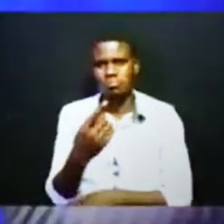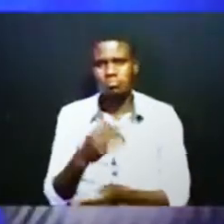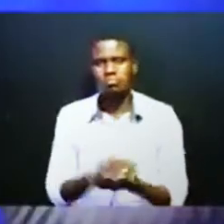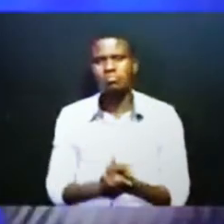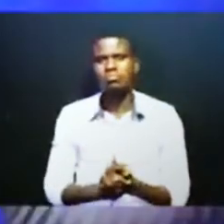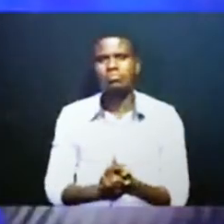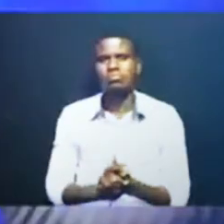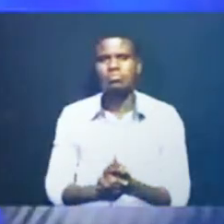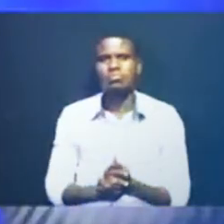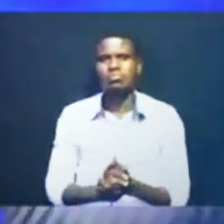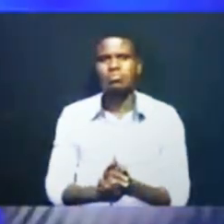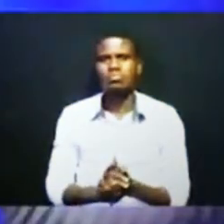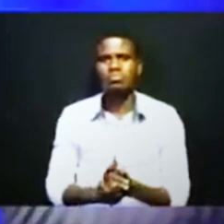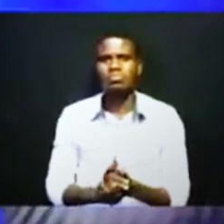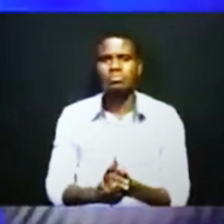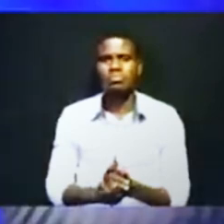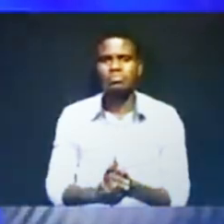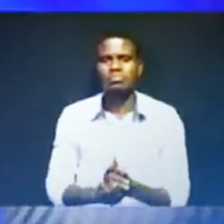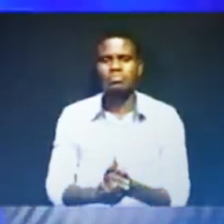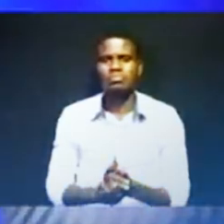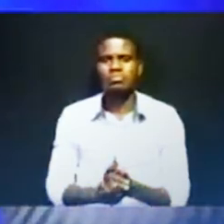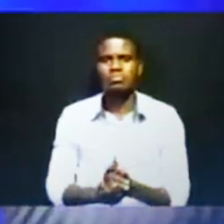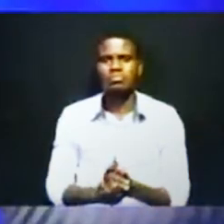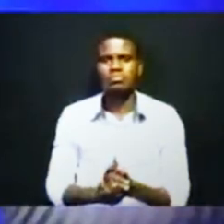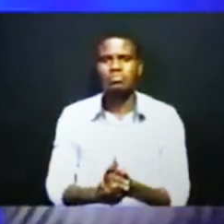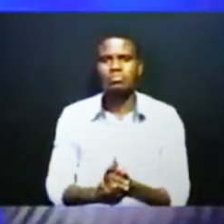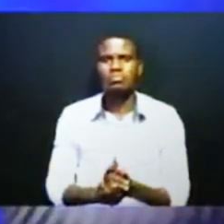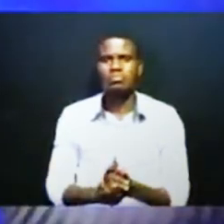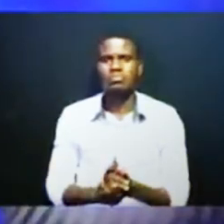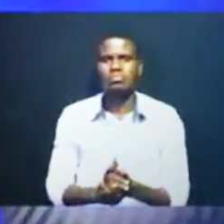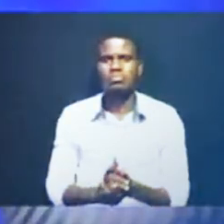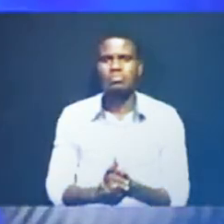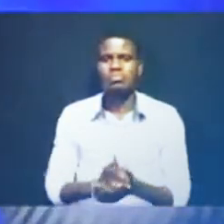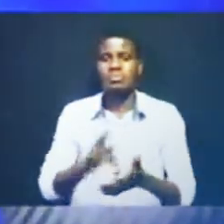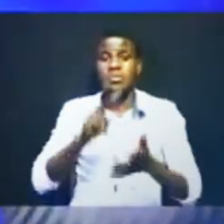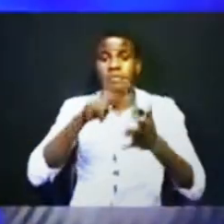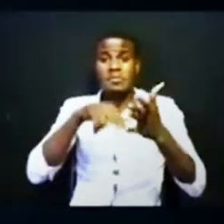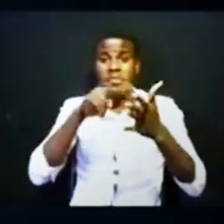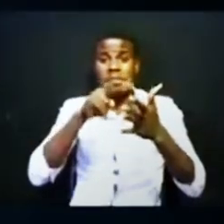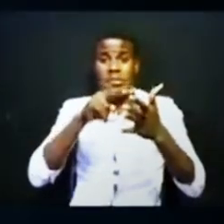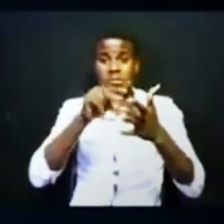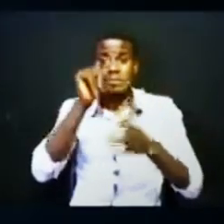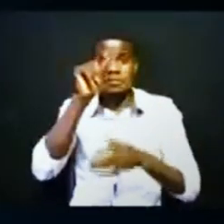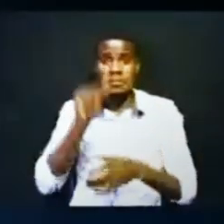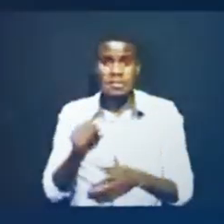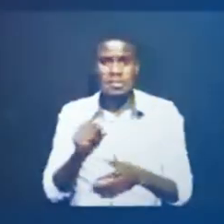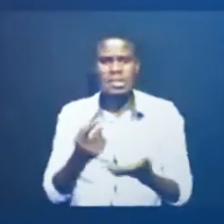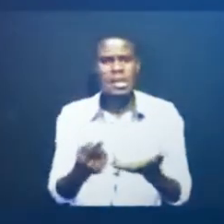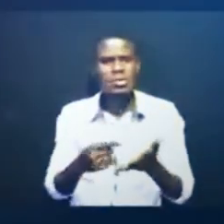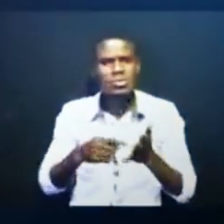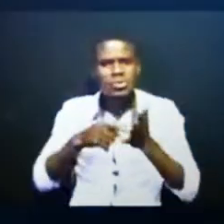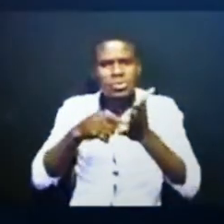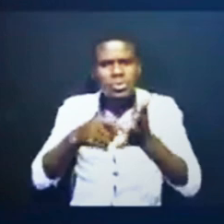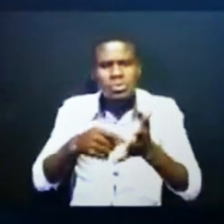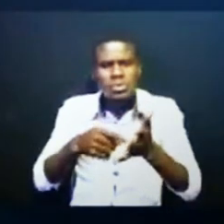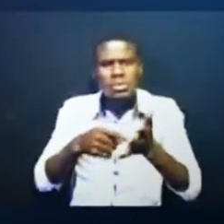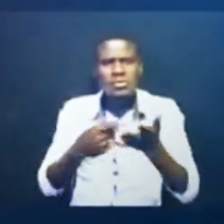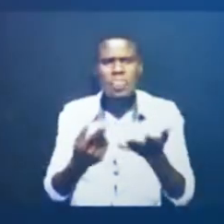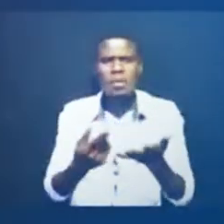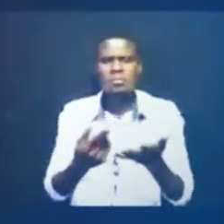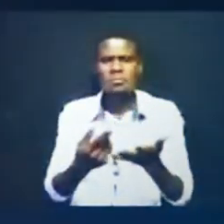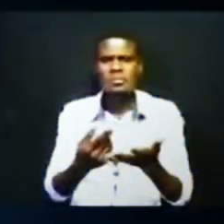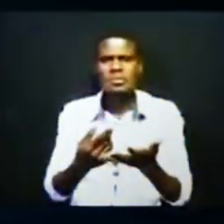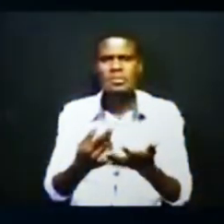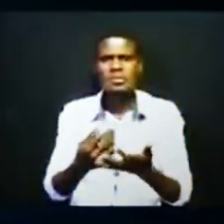These verses reveal the humiliation of being a Christian, if you like. Okay, we no mono e